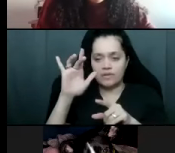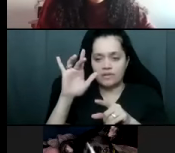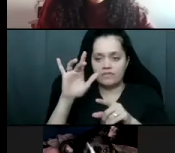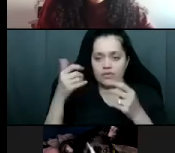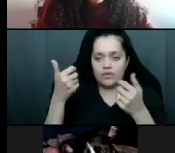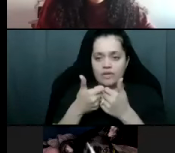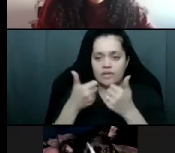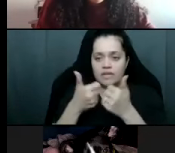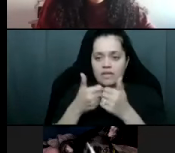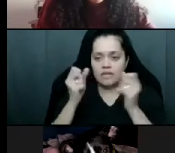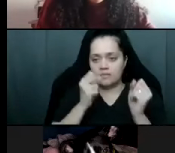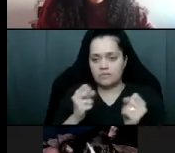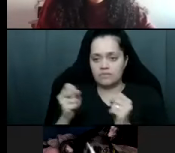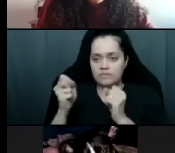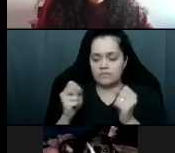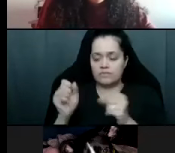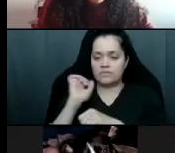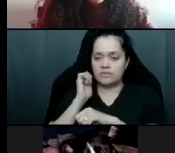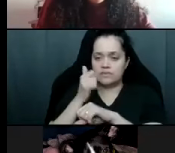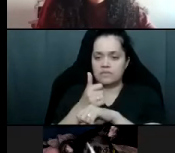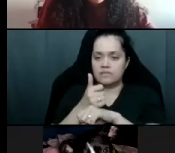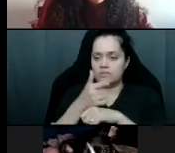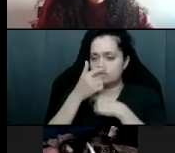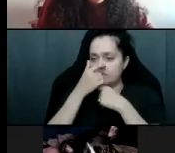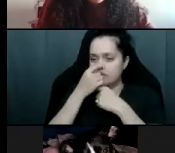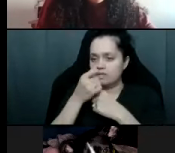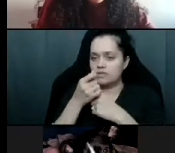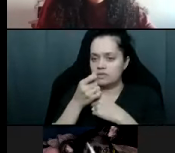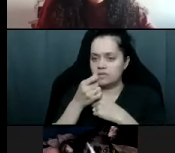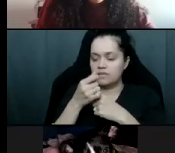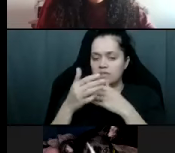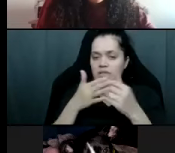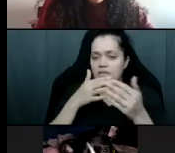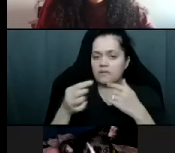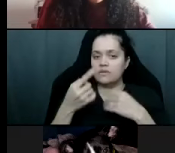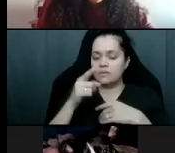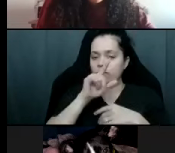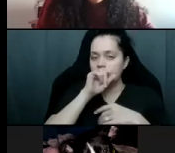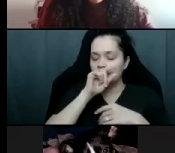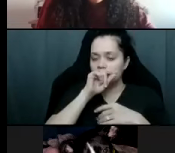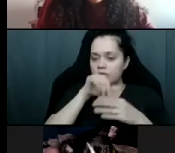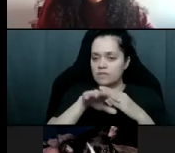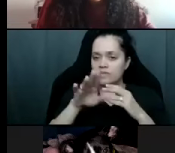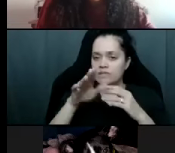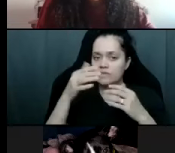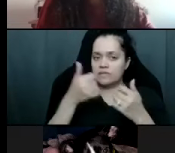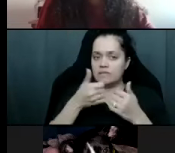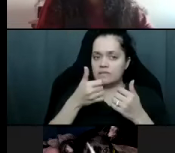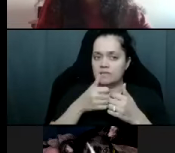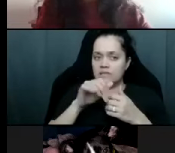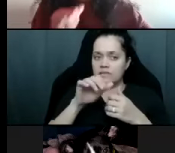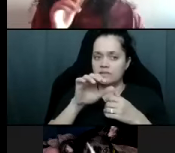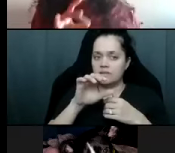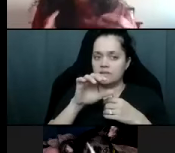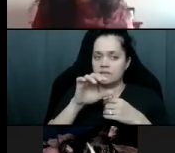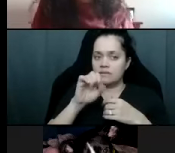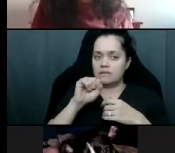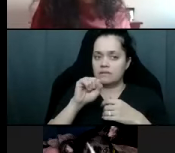game strategy setup. It's really interesting. Anyway, one of the birds in the game is indeed this bird, the